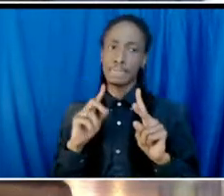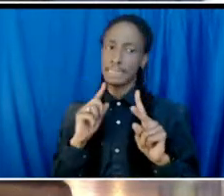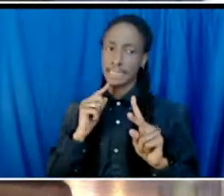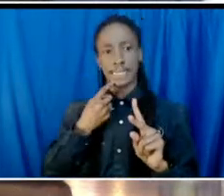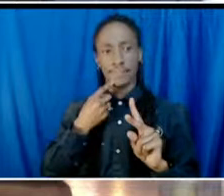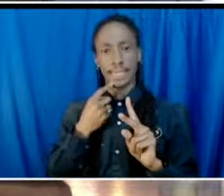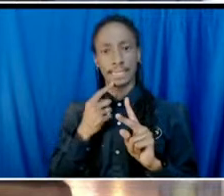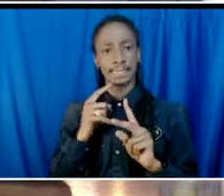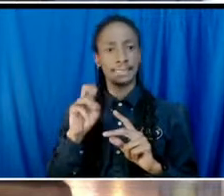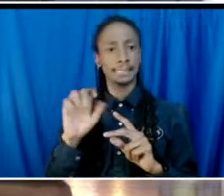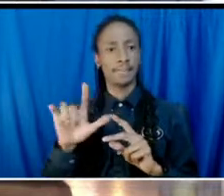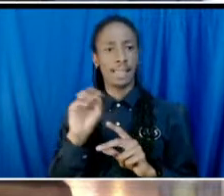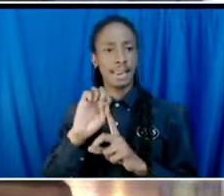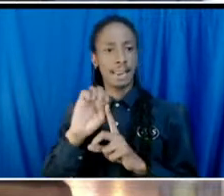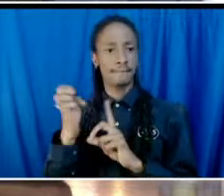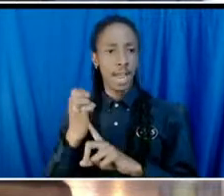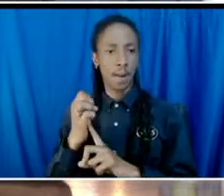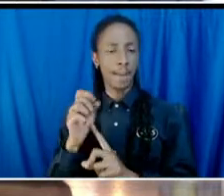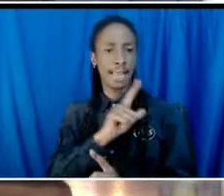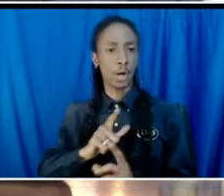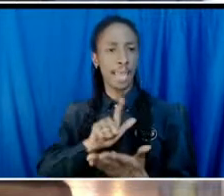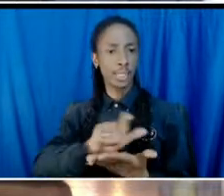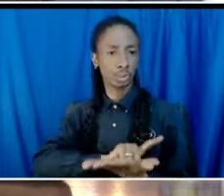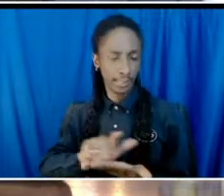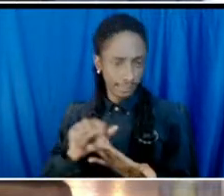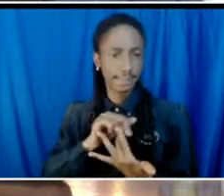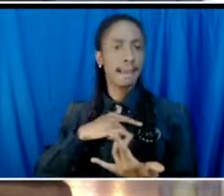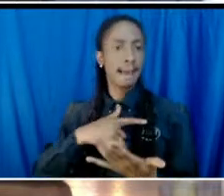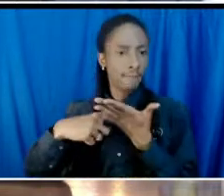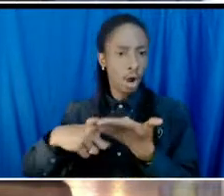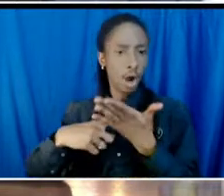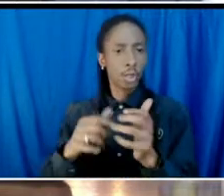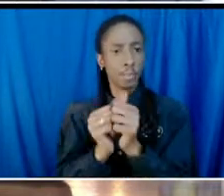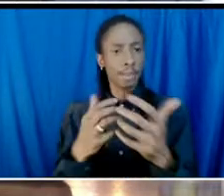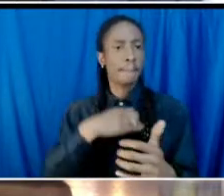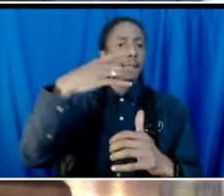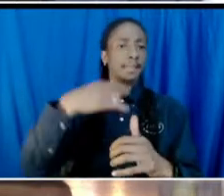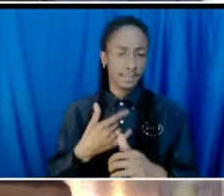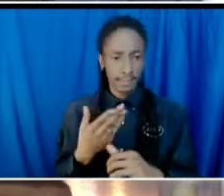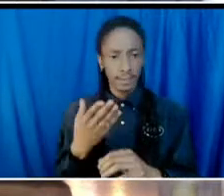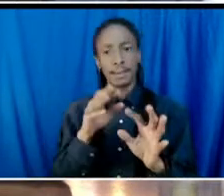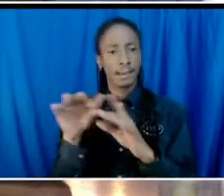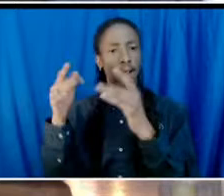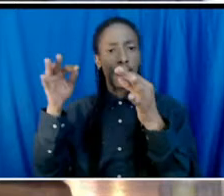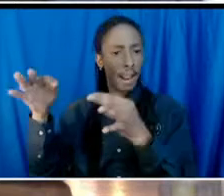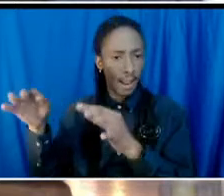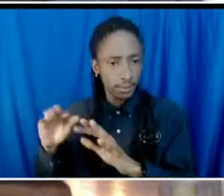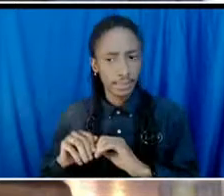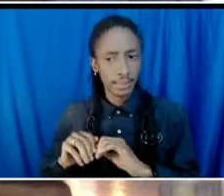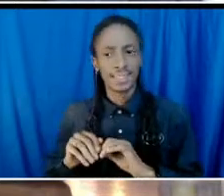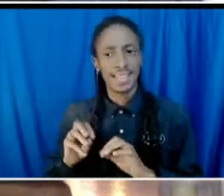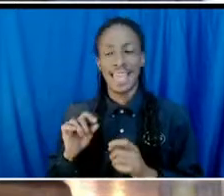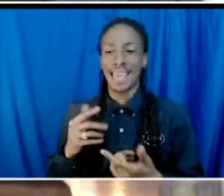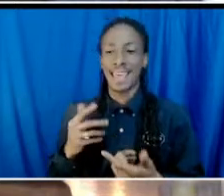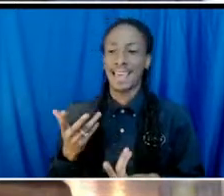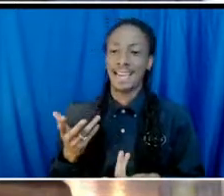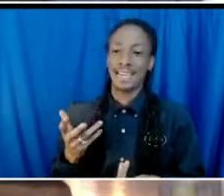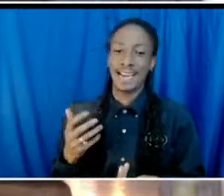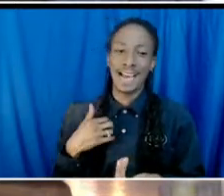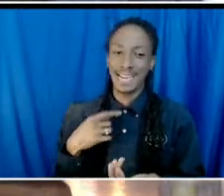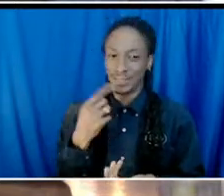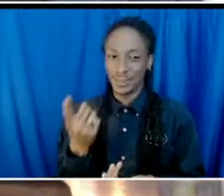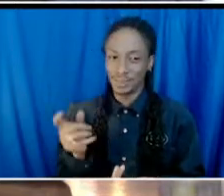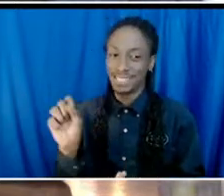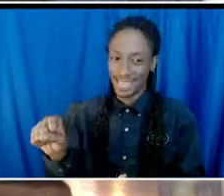civil and environmental litigation. I've argued many appeals in appellate courts and things of that nature. And then I pointed out that, yes, he